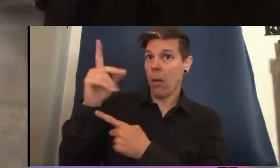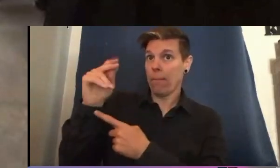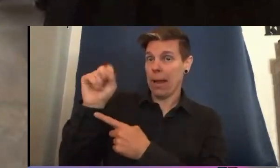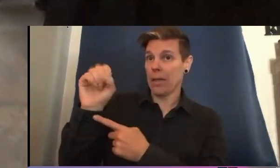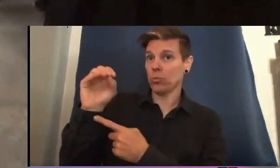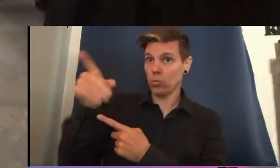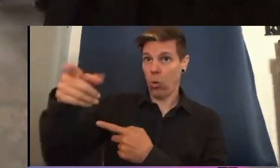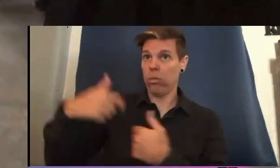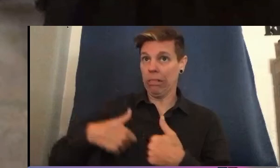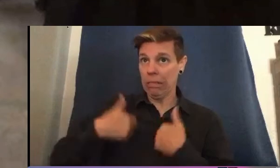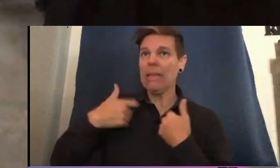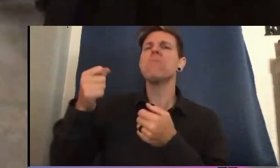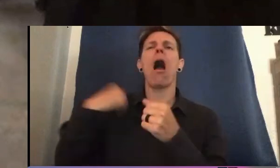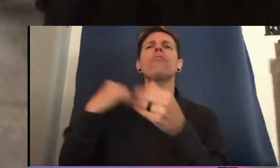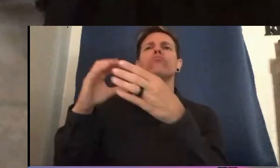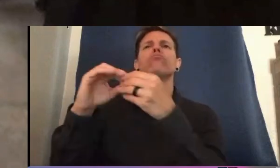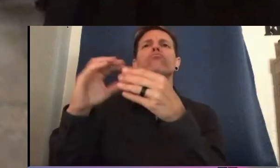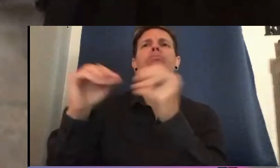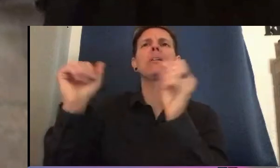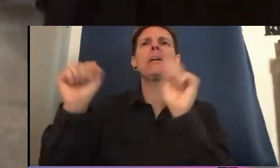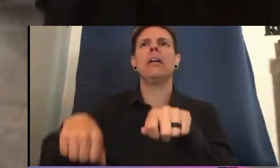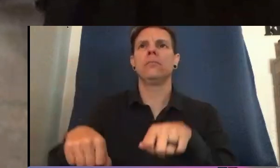as well. So our